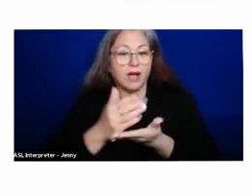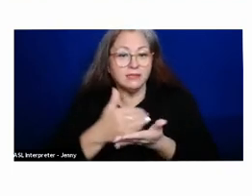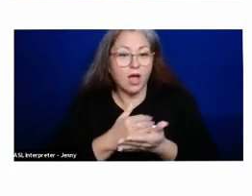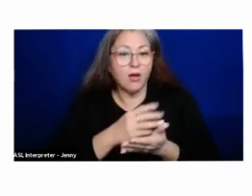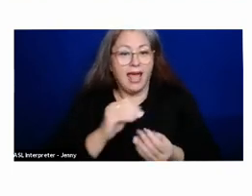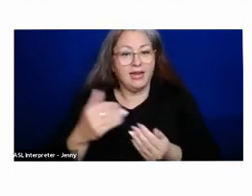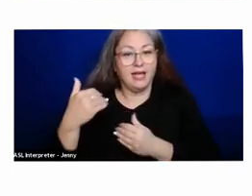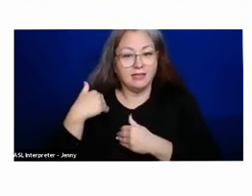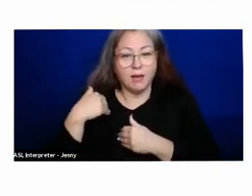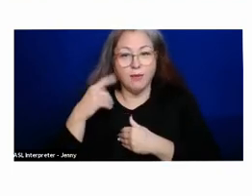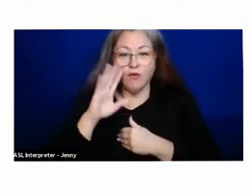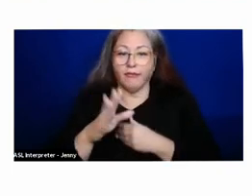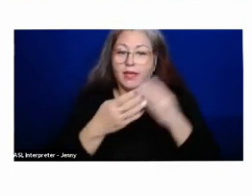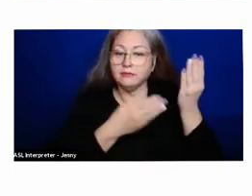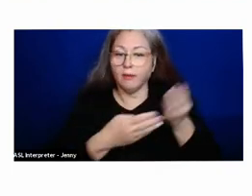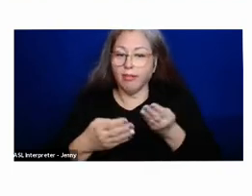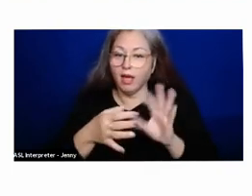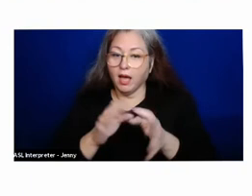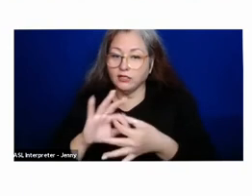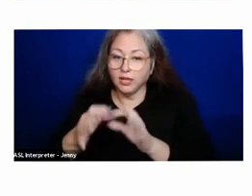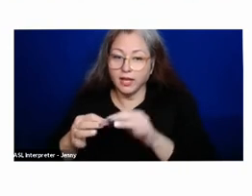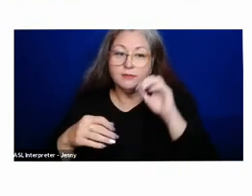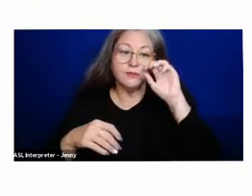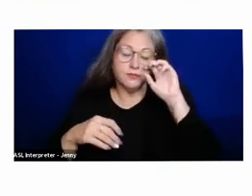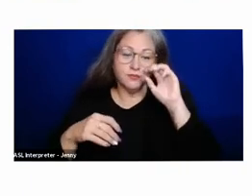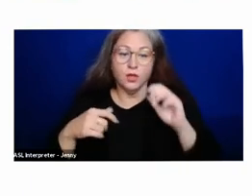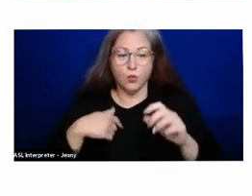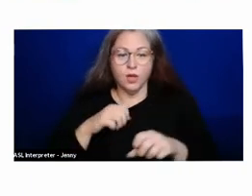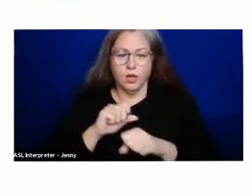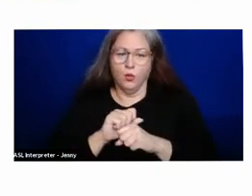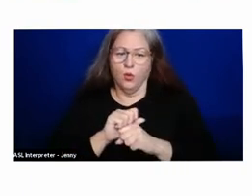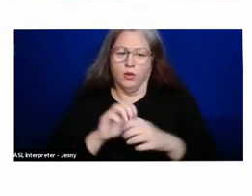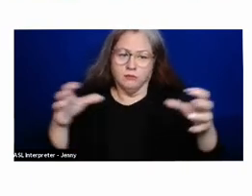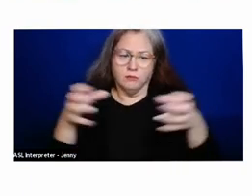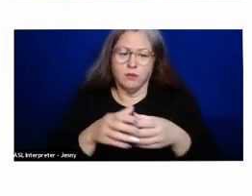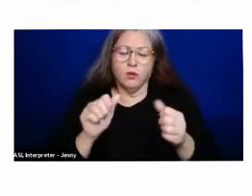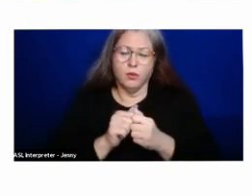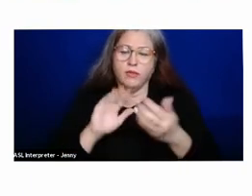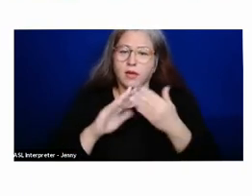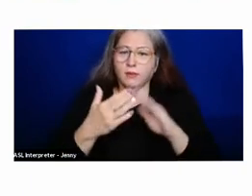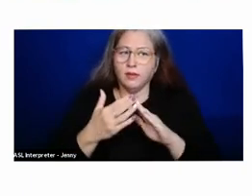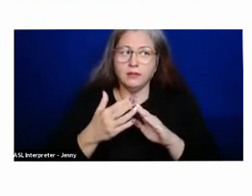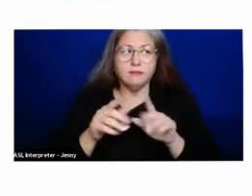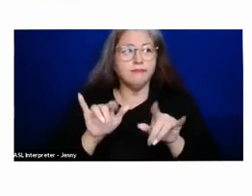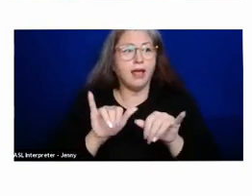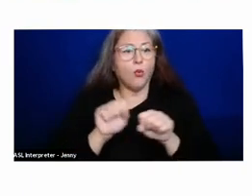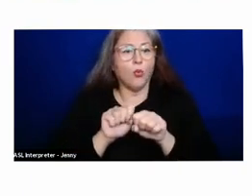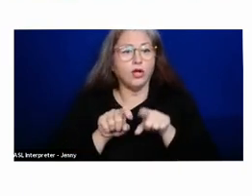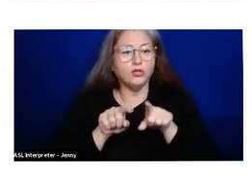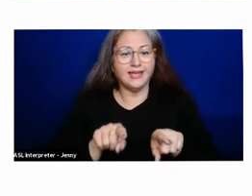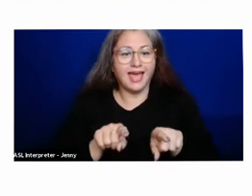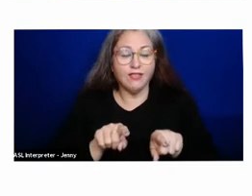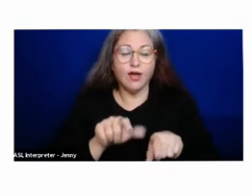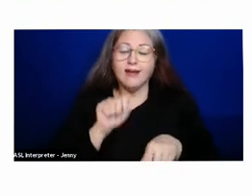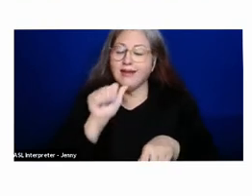supply chains? As an organization, we work in solidarity with the Consolento community. This looks like working alongside, not for